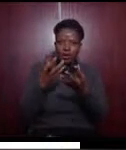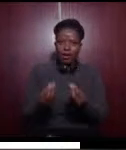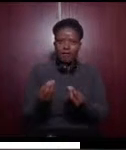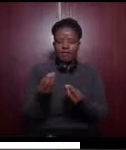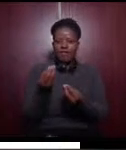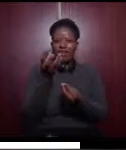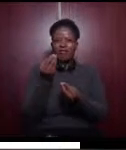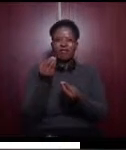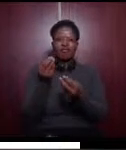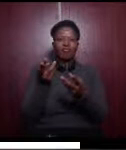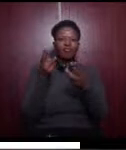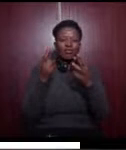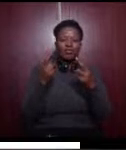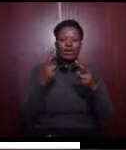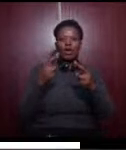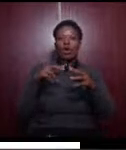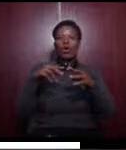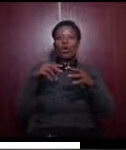fund.